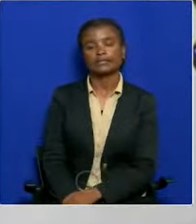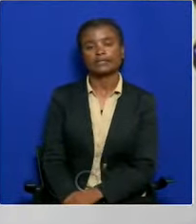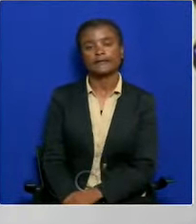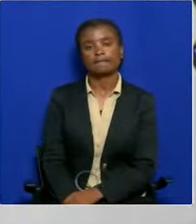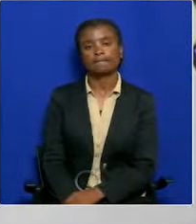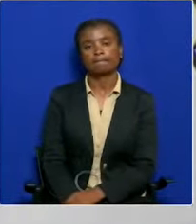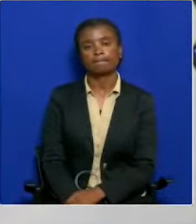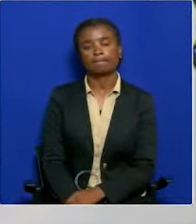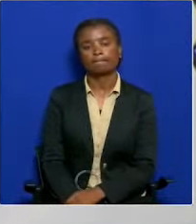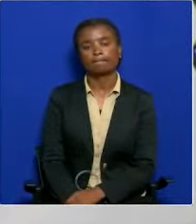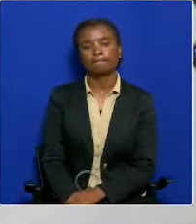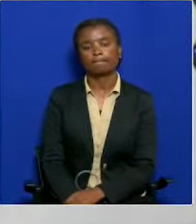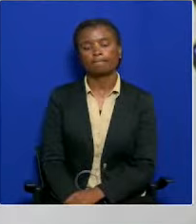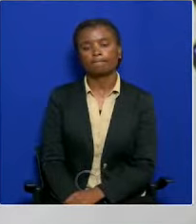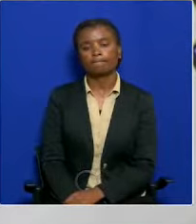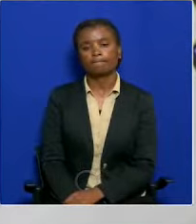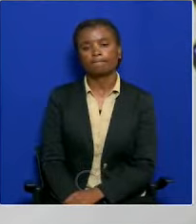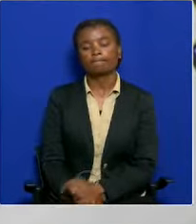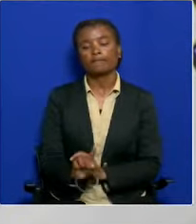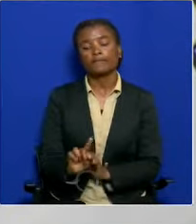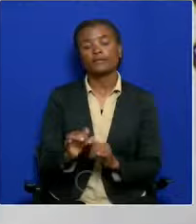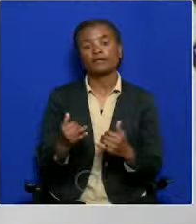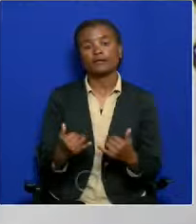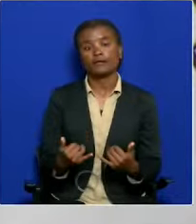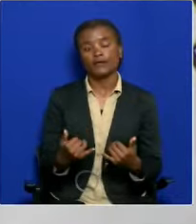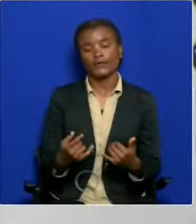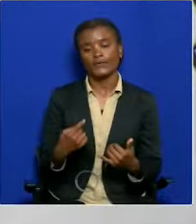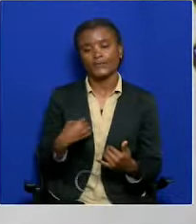I want to suggest to you,